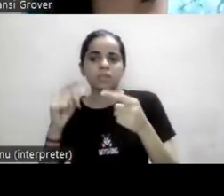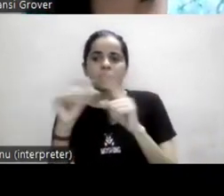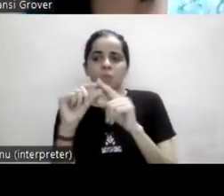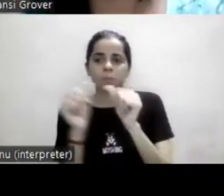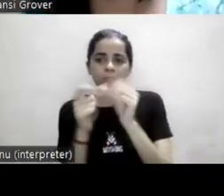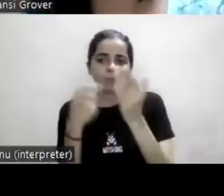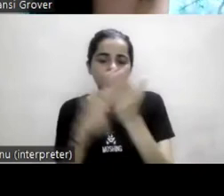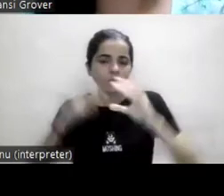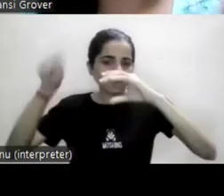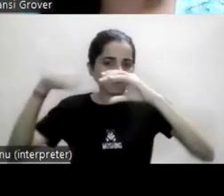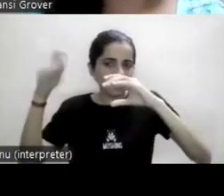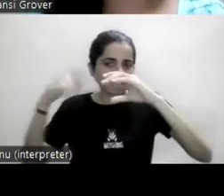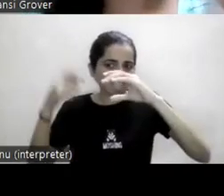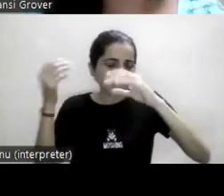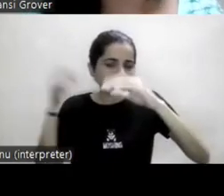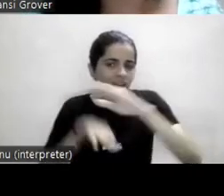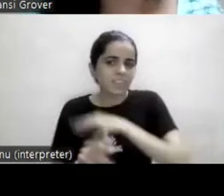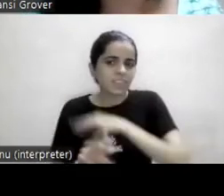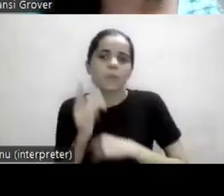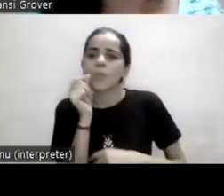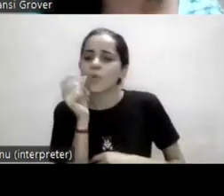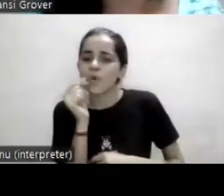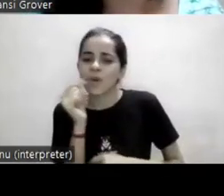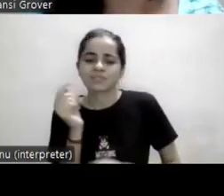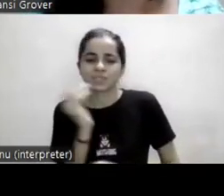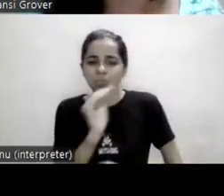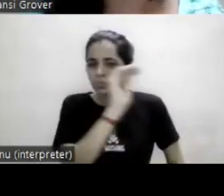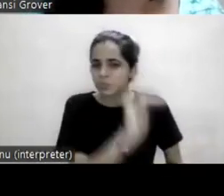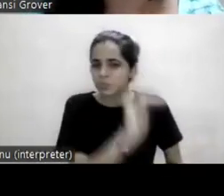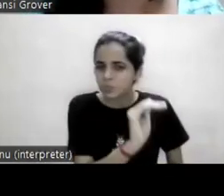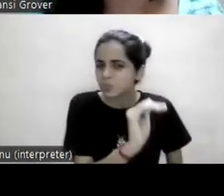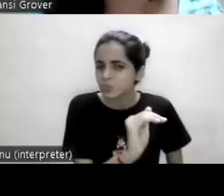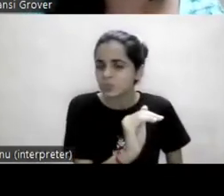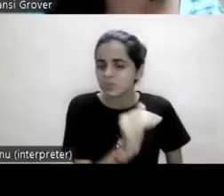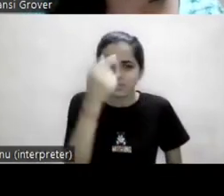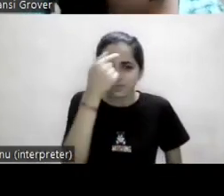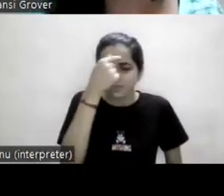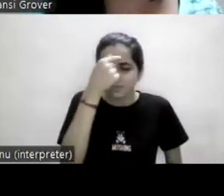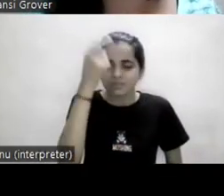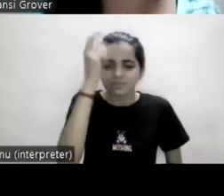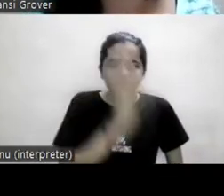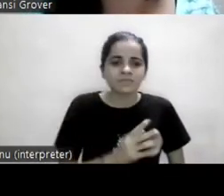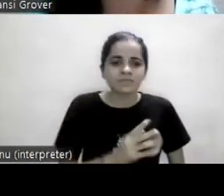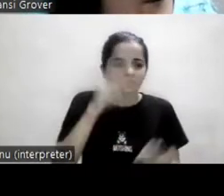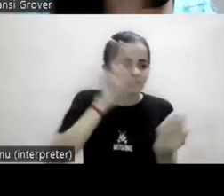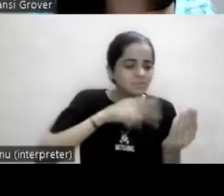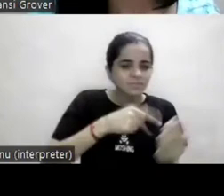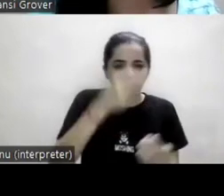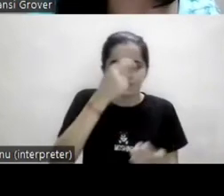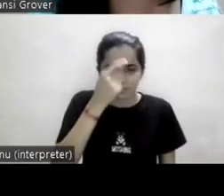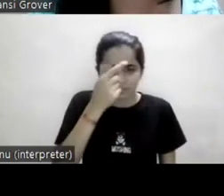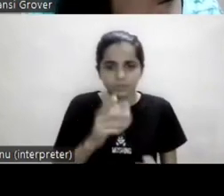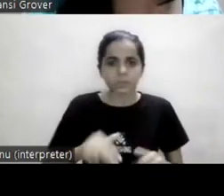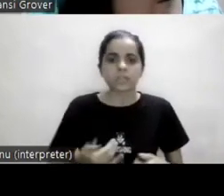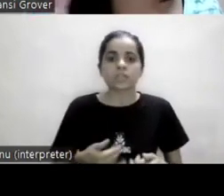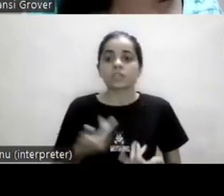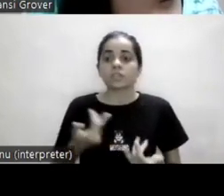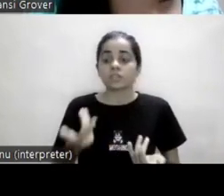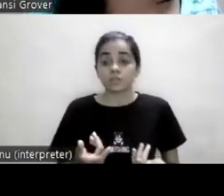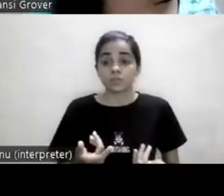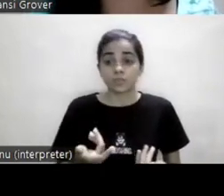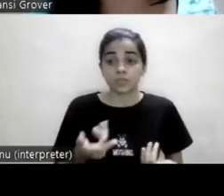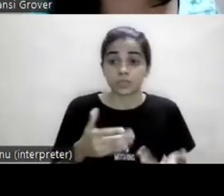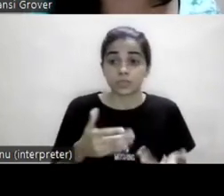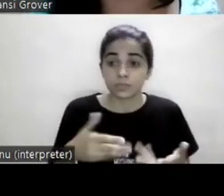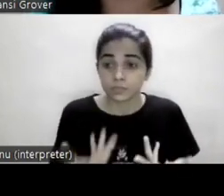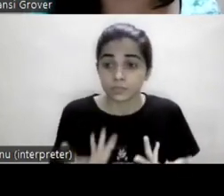would, it had a Down syndrome person with Down syndrome playing himself, but again, it falls into